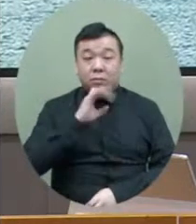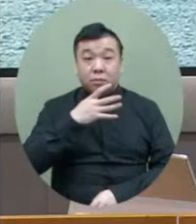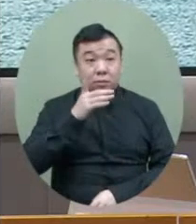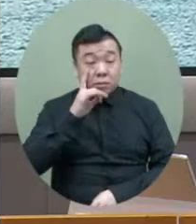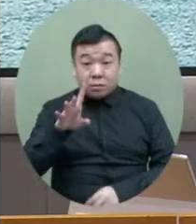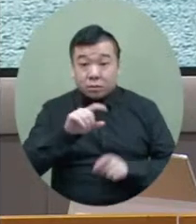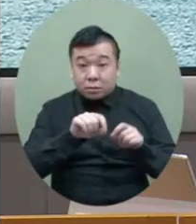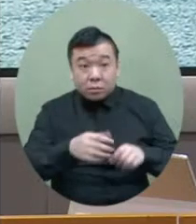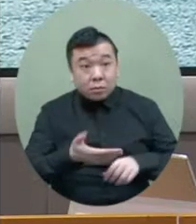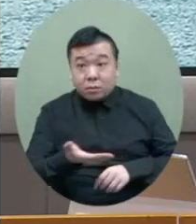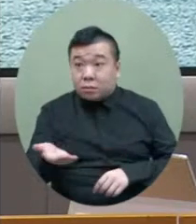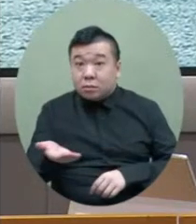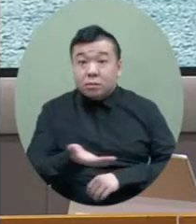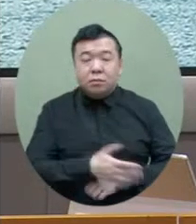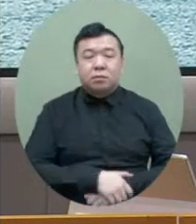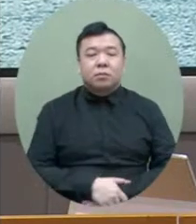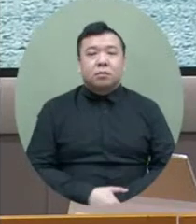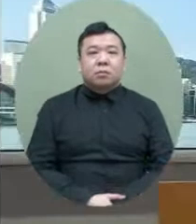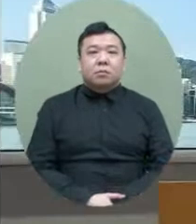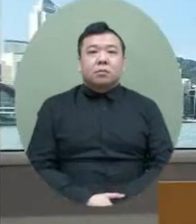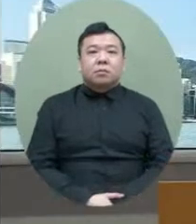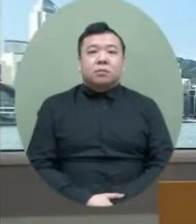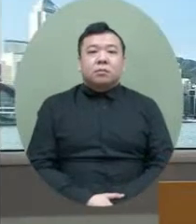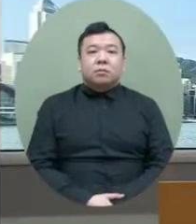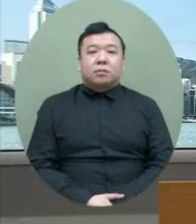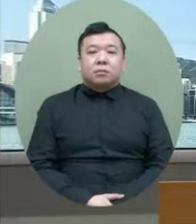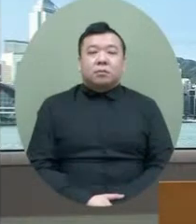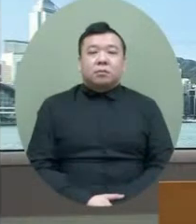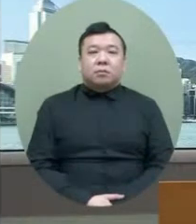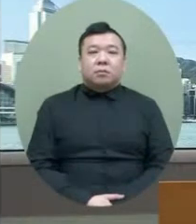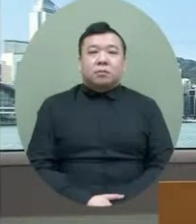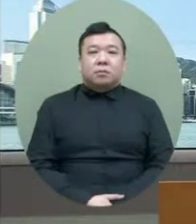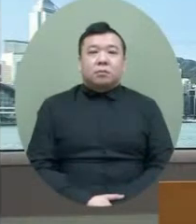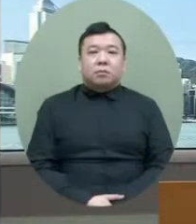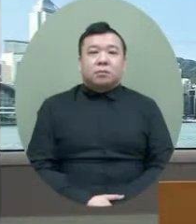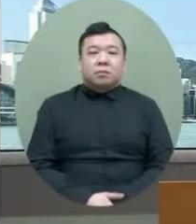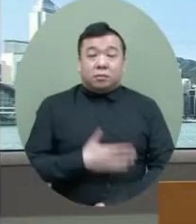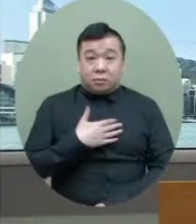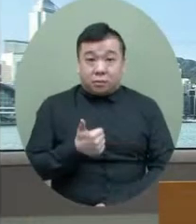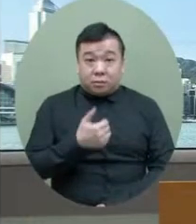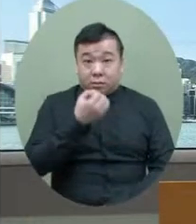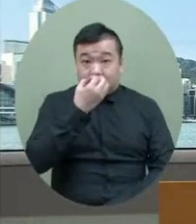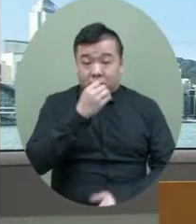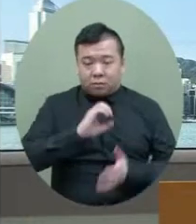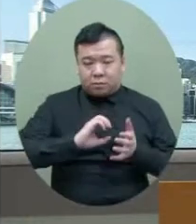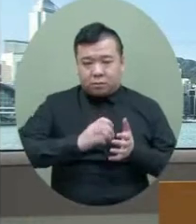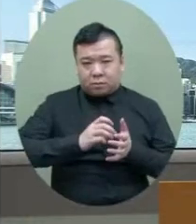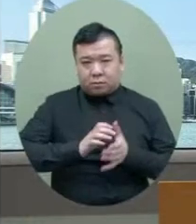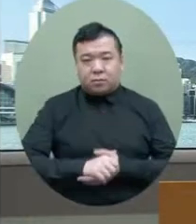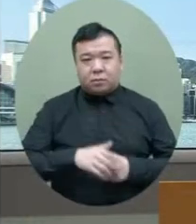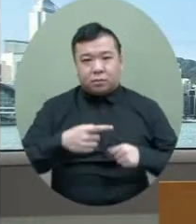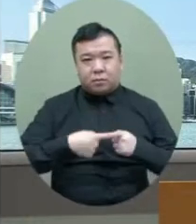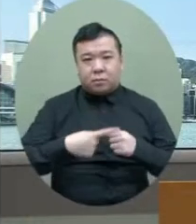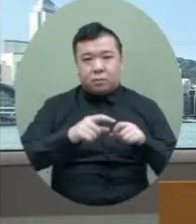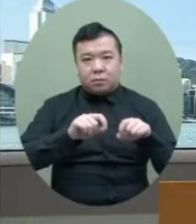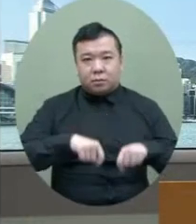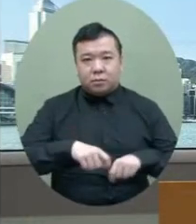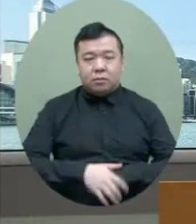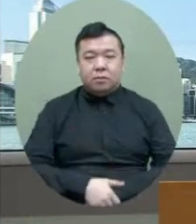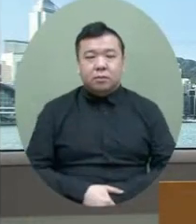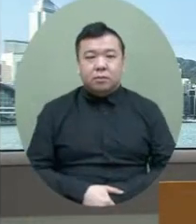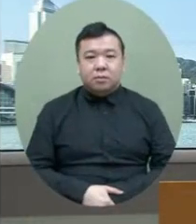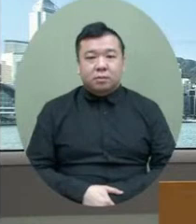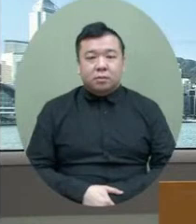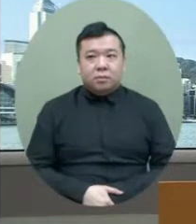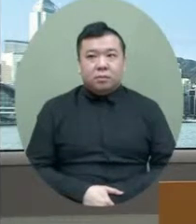How about an English question? The person in the back. Good afternoon from RTHK. First question for the possible cluster in